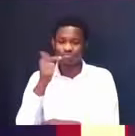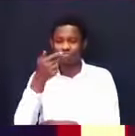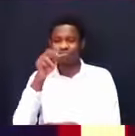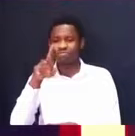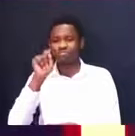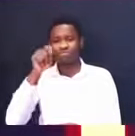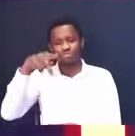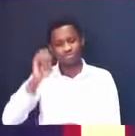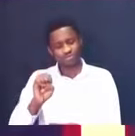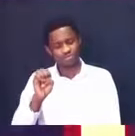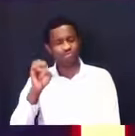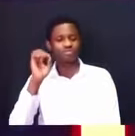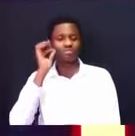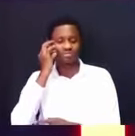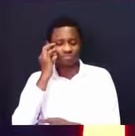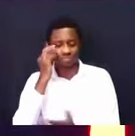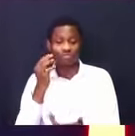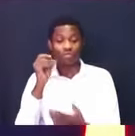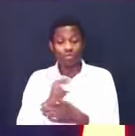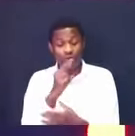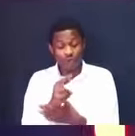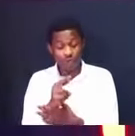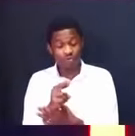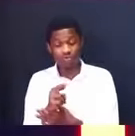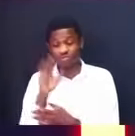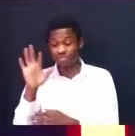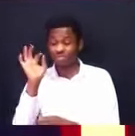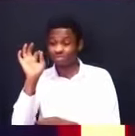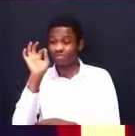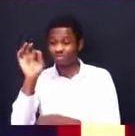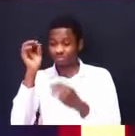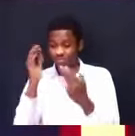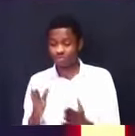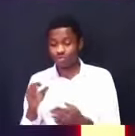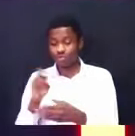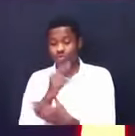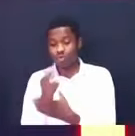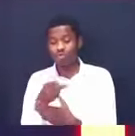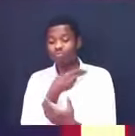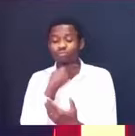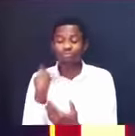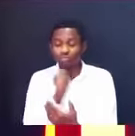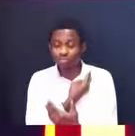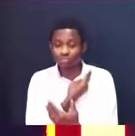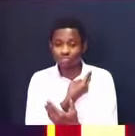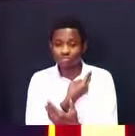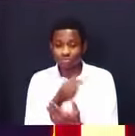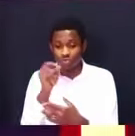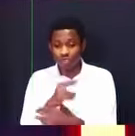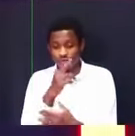this instance, the preacher, or the pastor, or